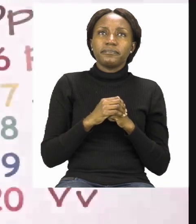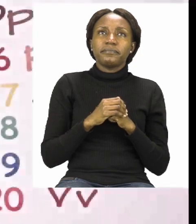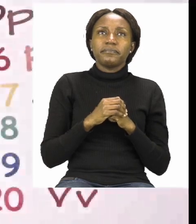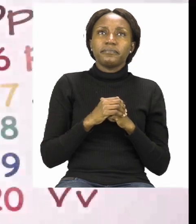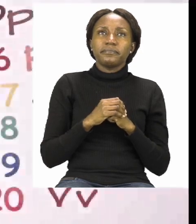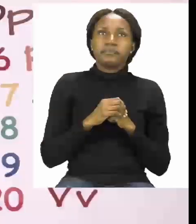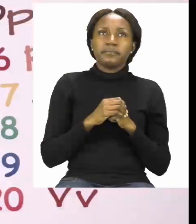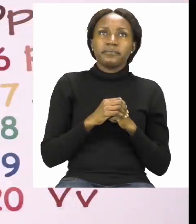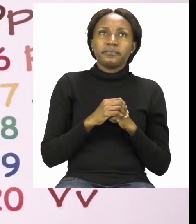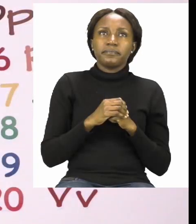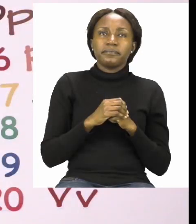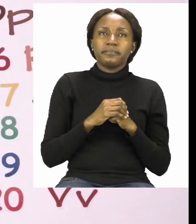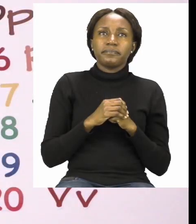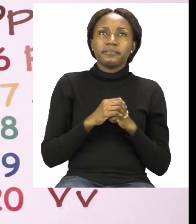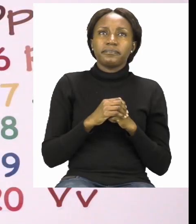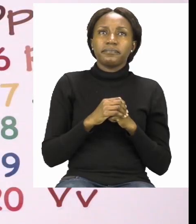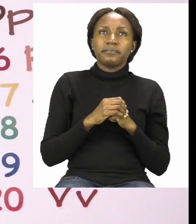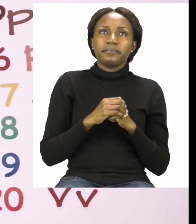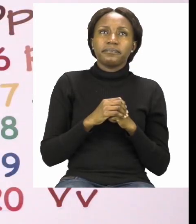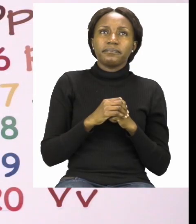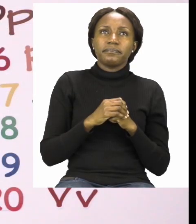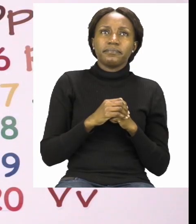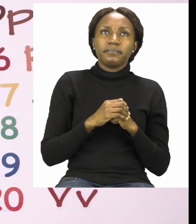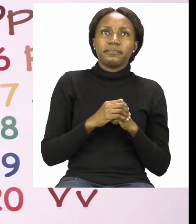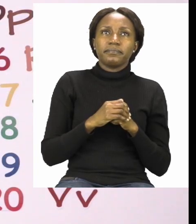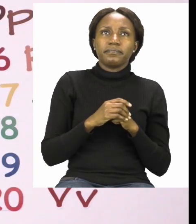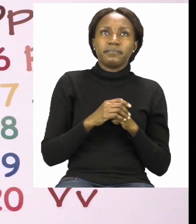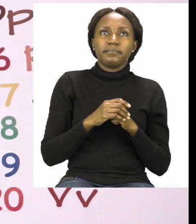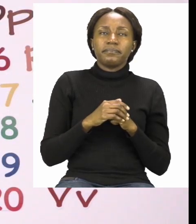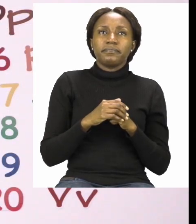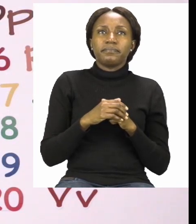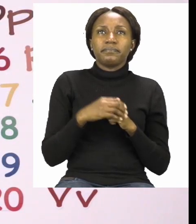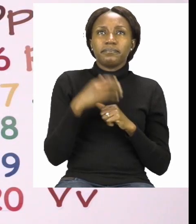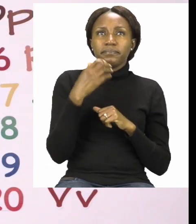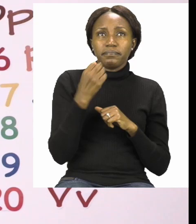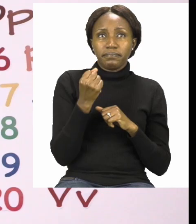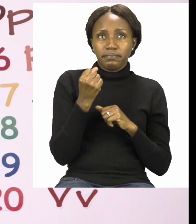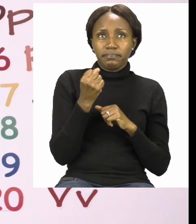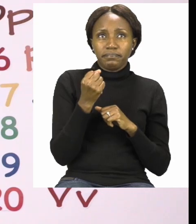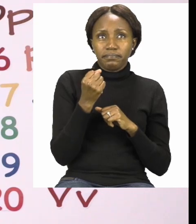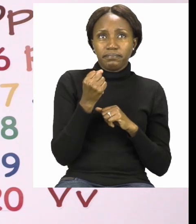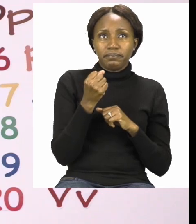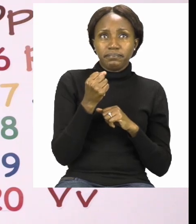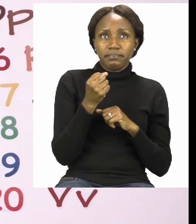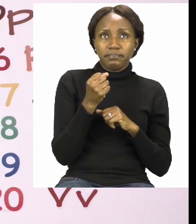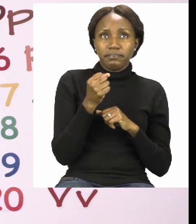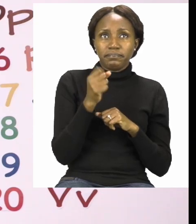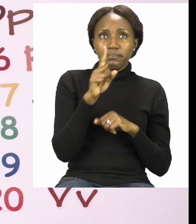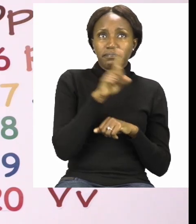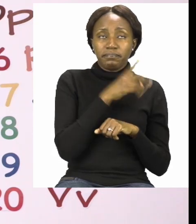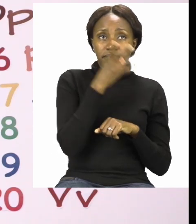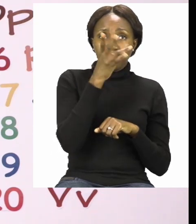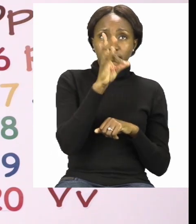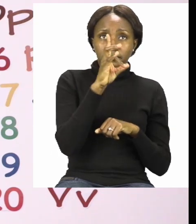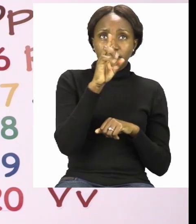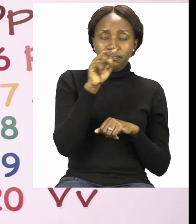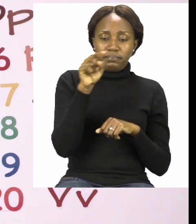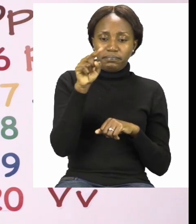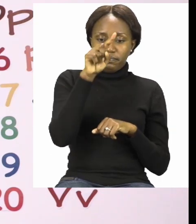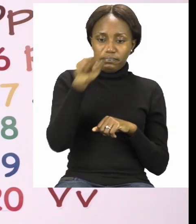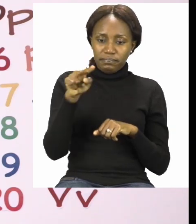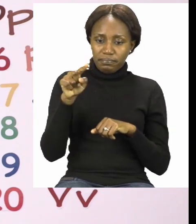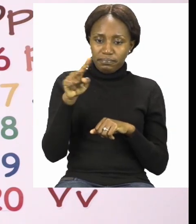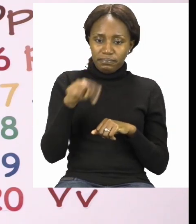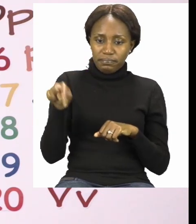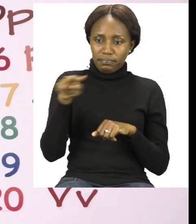On the board, I have 2 circles that we're going to be doing together. The first one already has one of the numbers, so